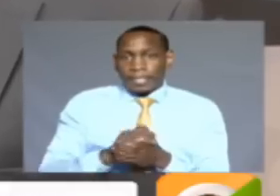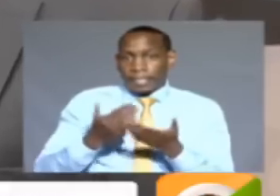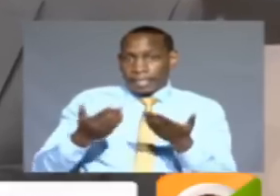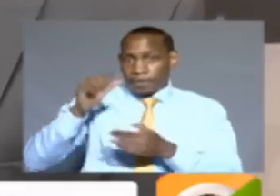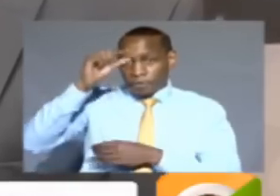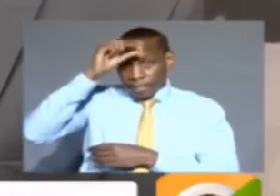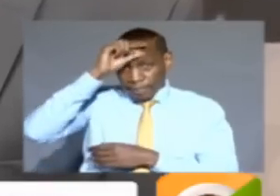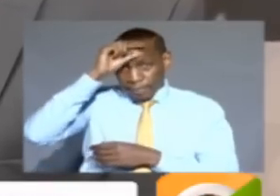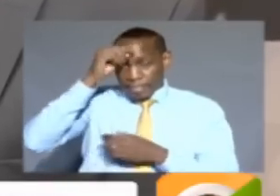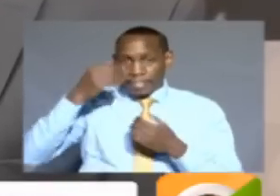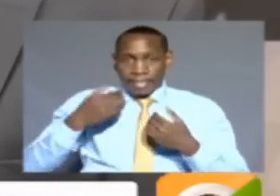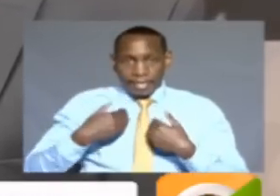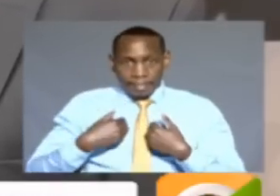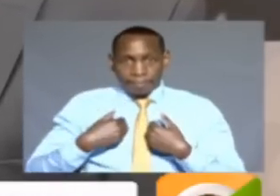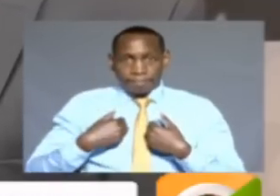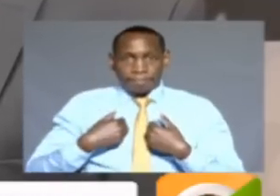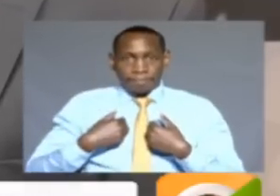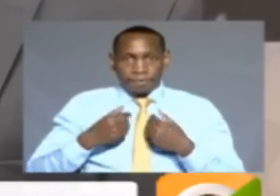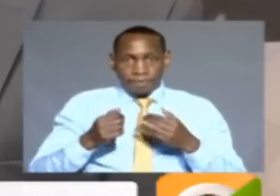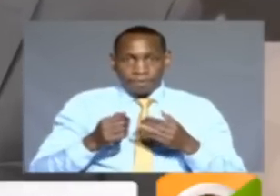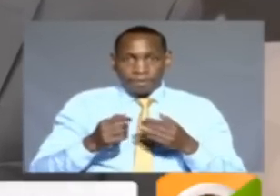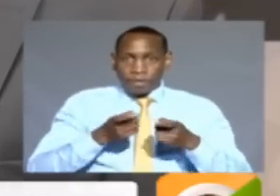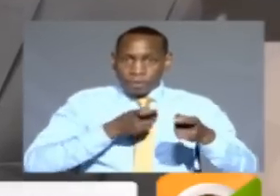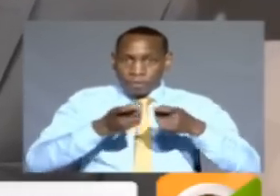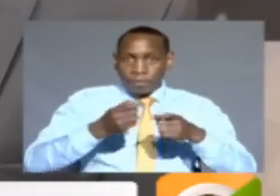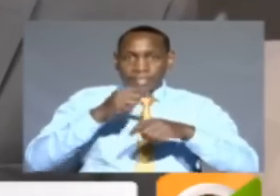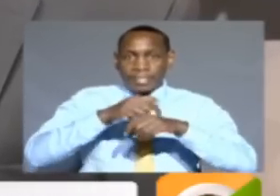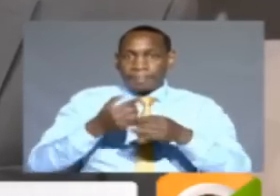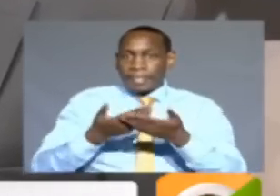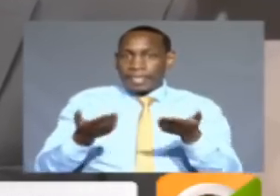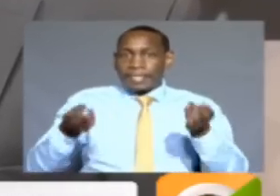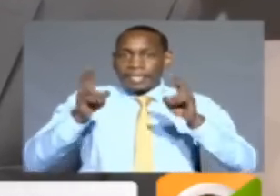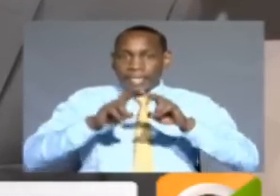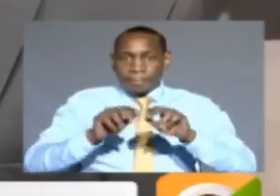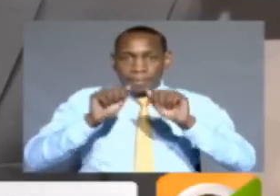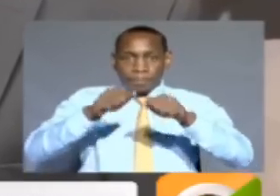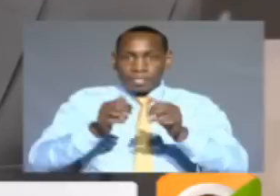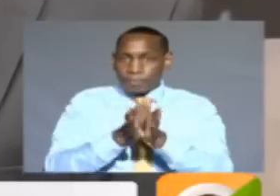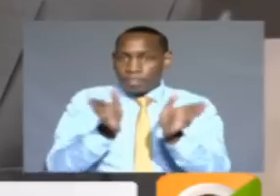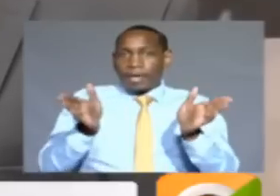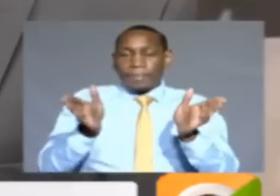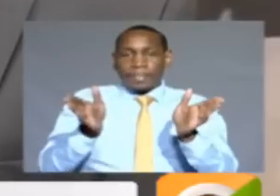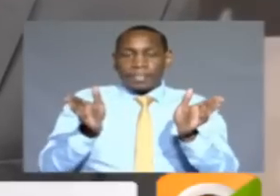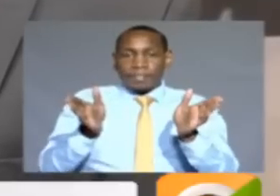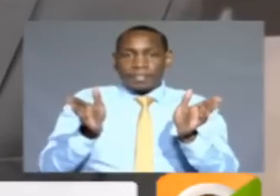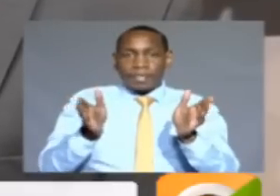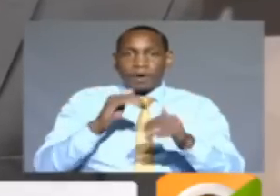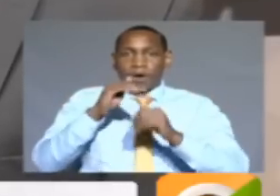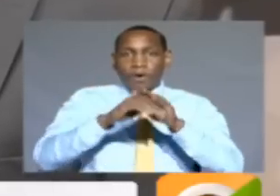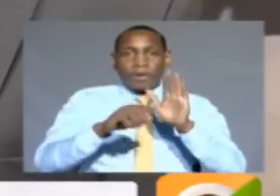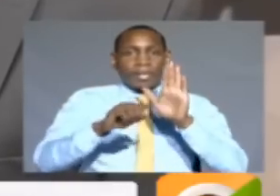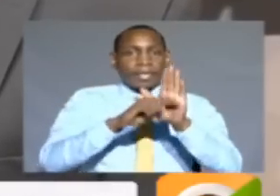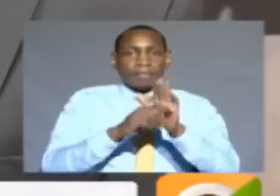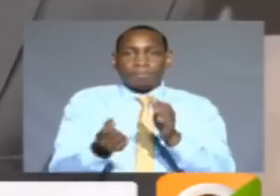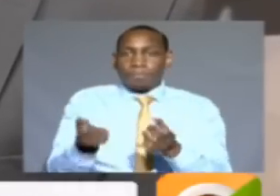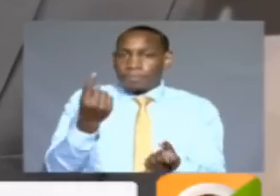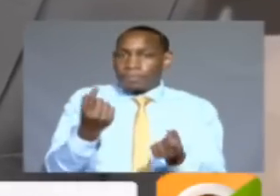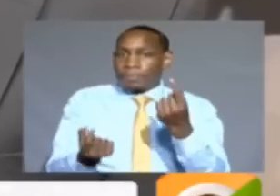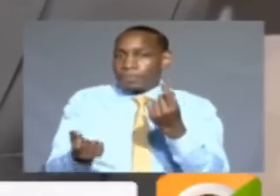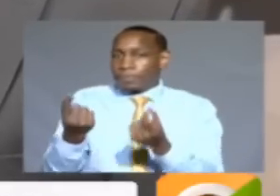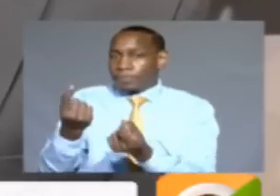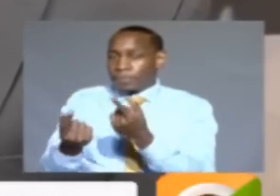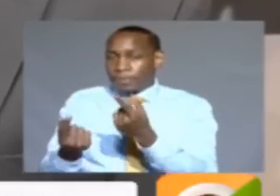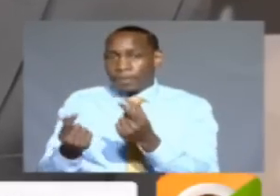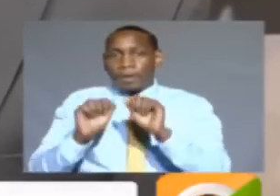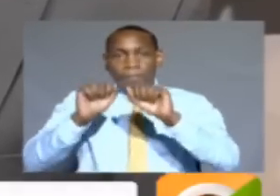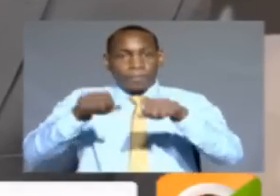has the key, right? Every so often when something happens, they're able to open and your skeletons come tumbling out, a skeleton or two,